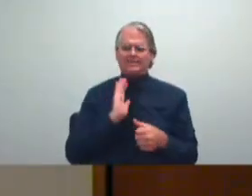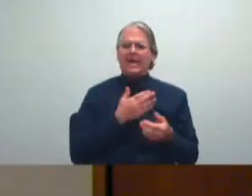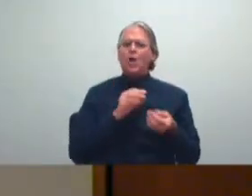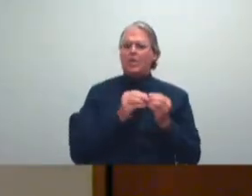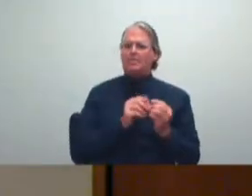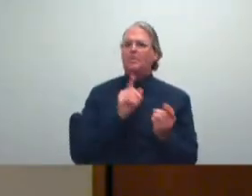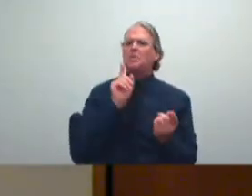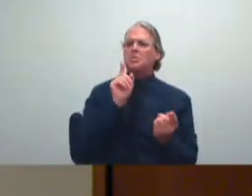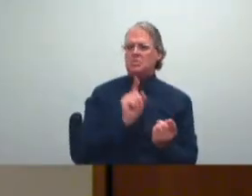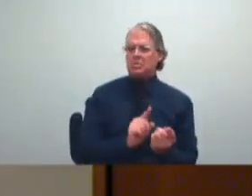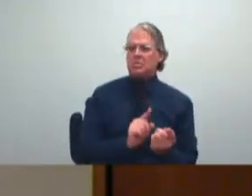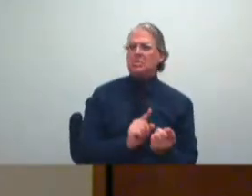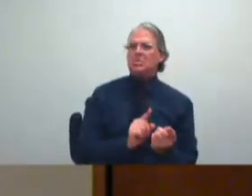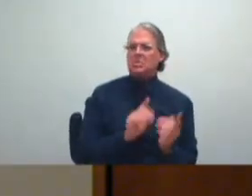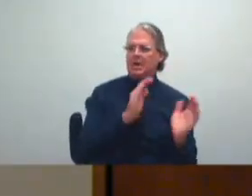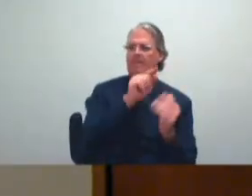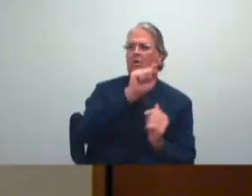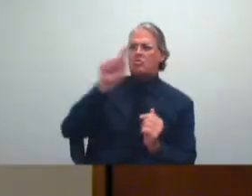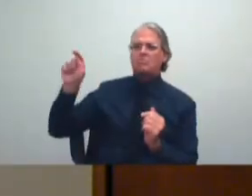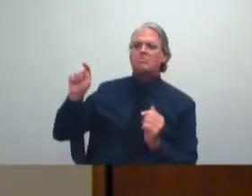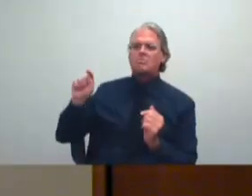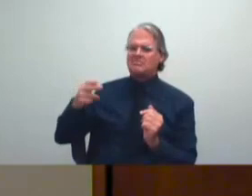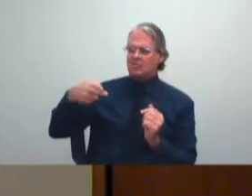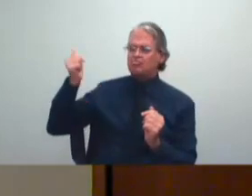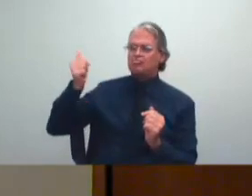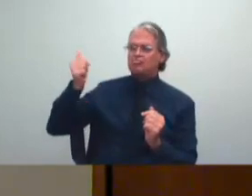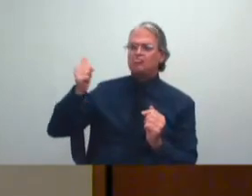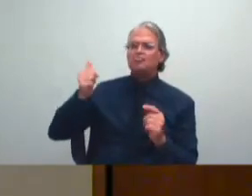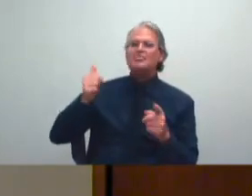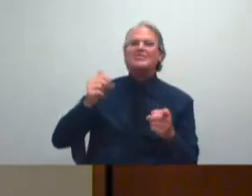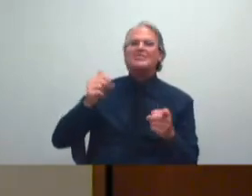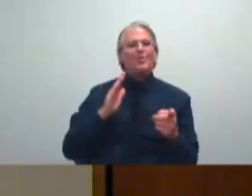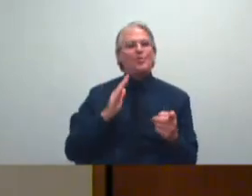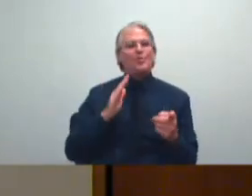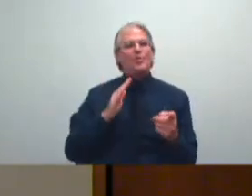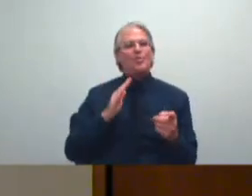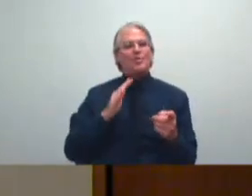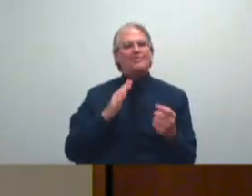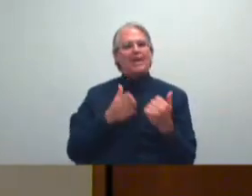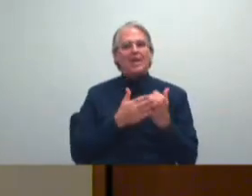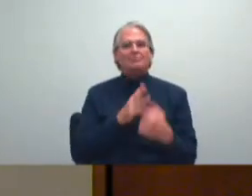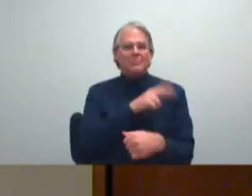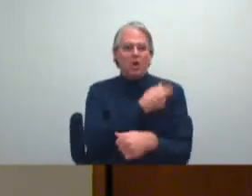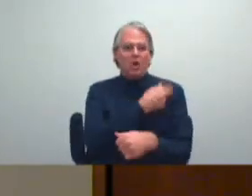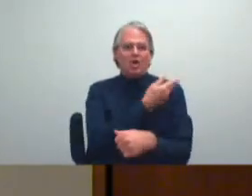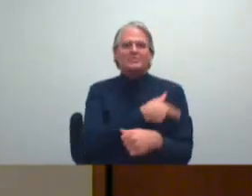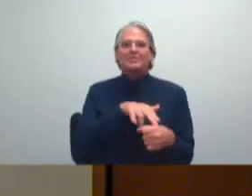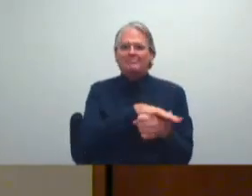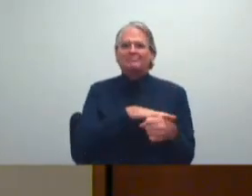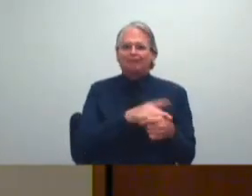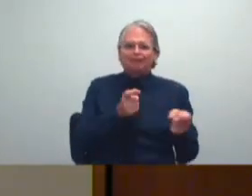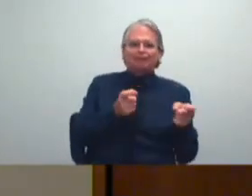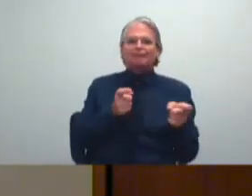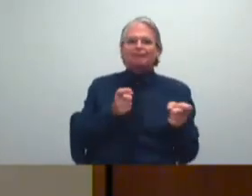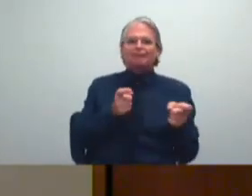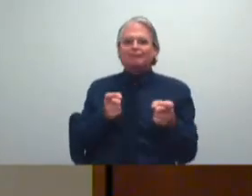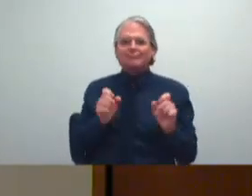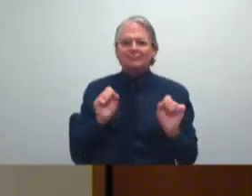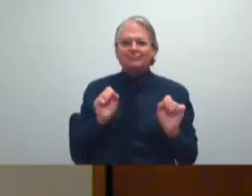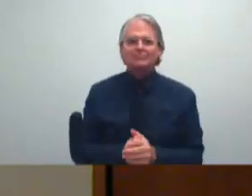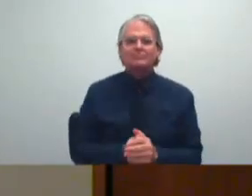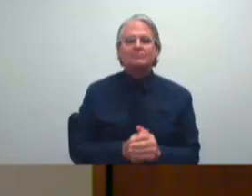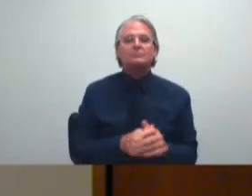providers across the community. We definitely saw our largest spike, as was demonstrated by the data that informs the matrix,